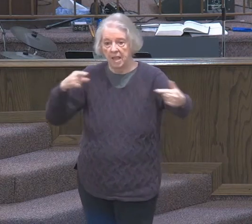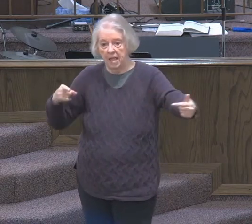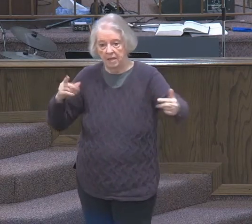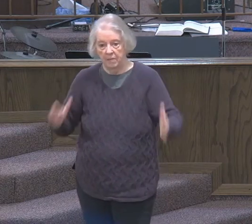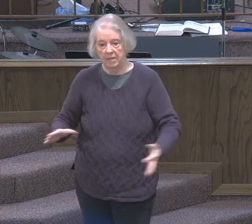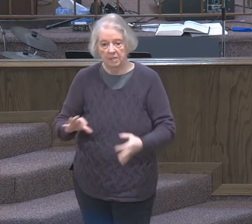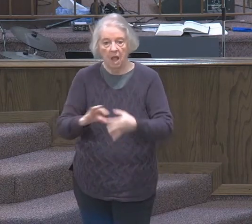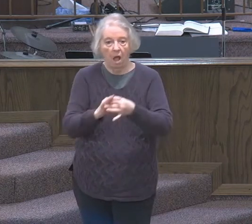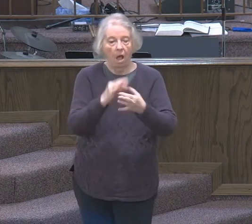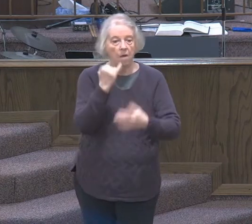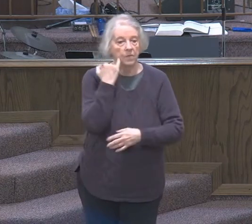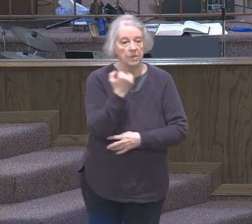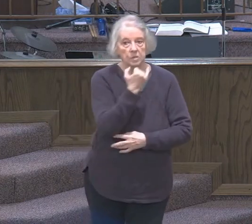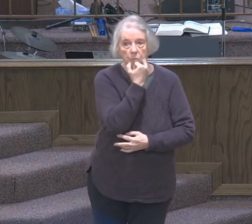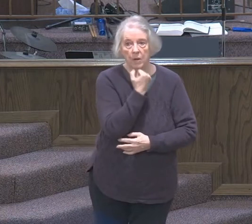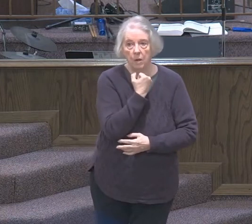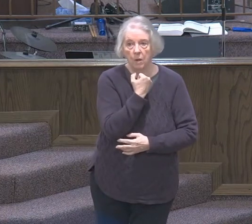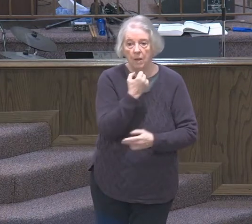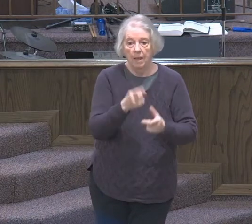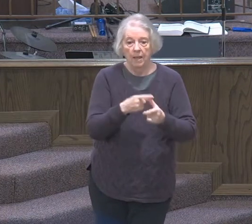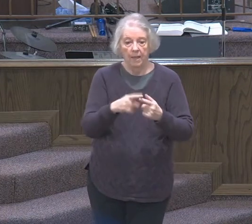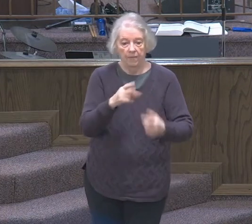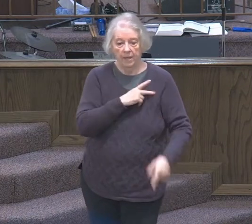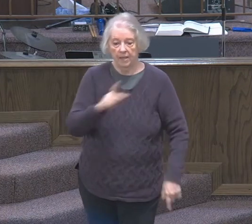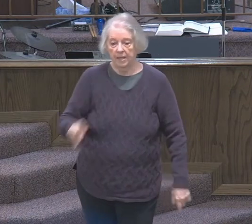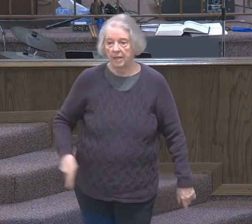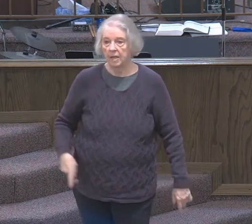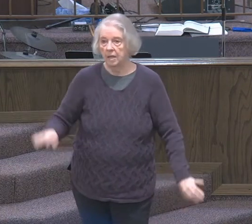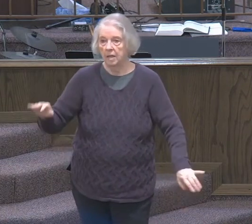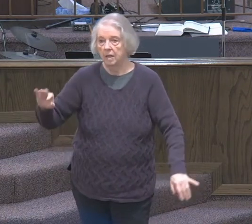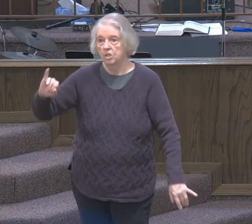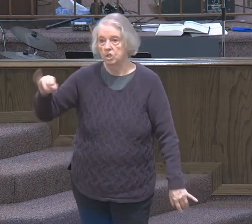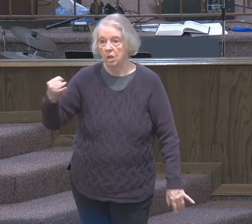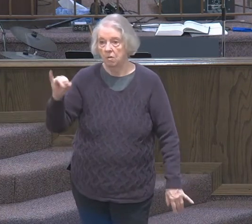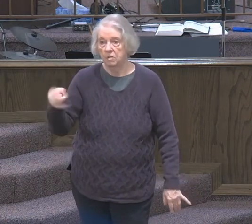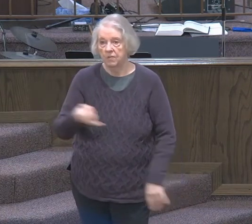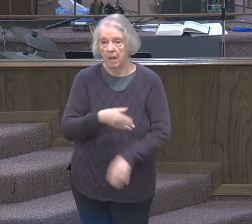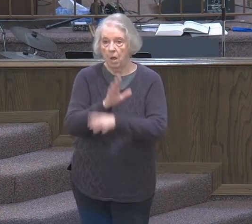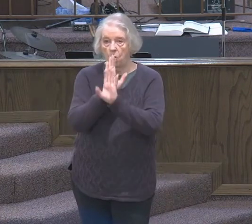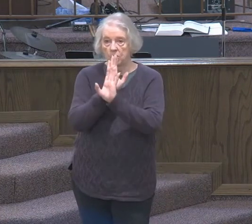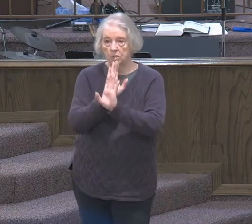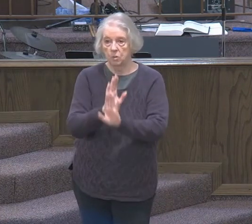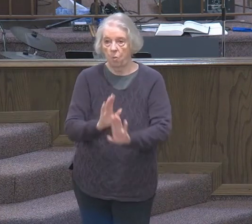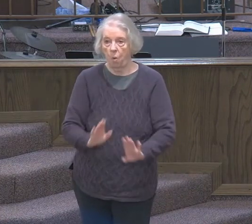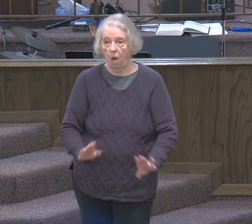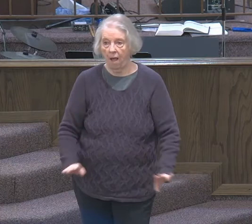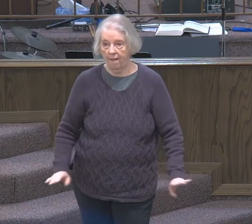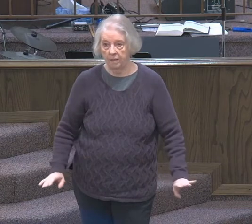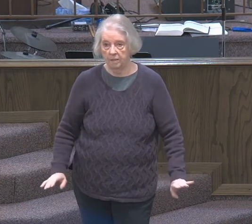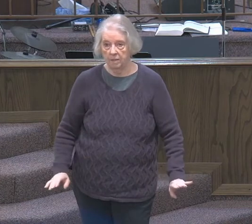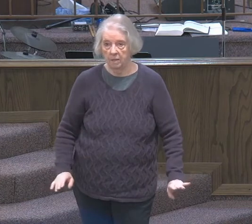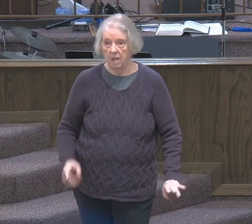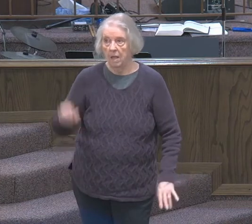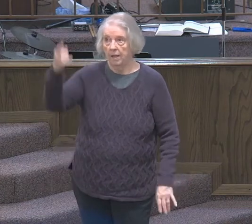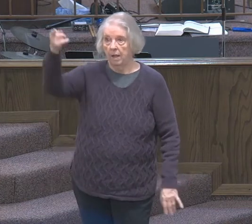quiet, for his God gave him rest all around. Father, I pray you would bless the reading